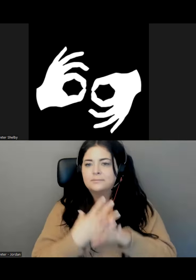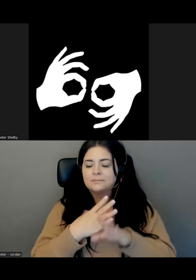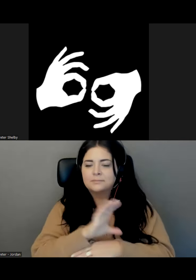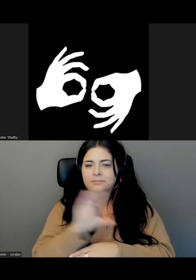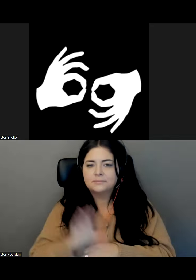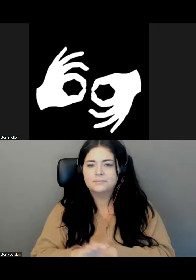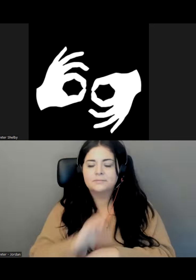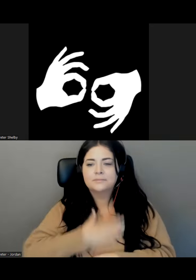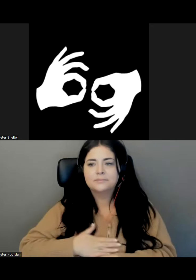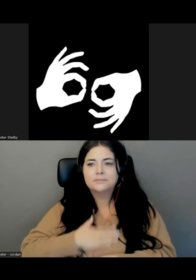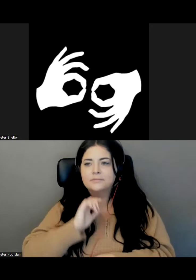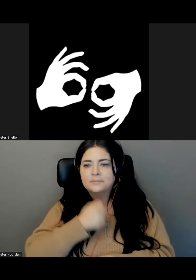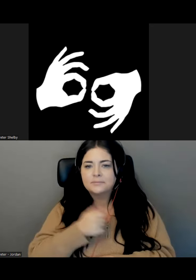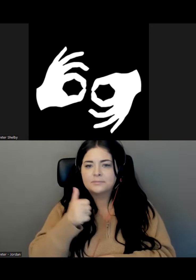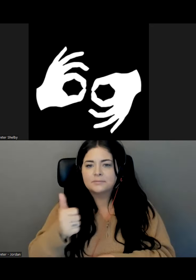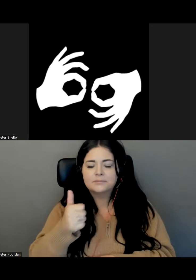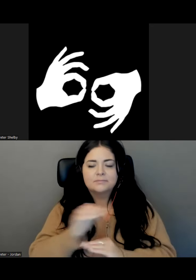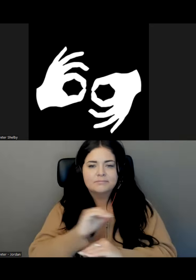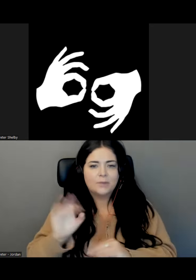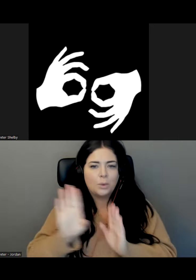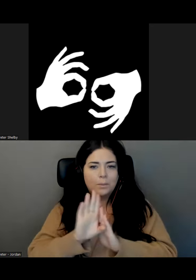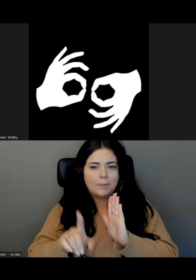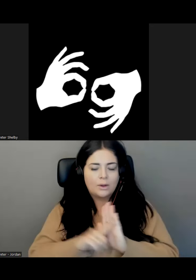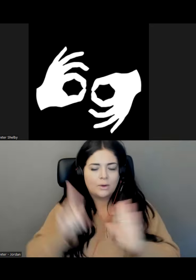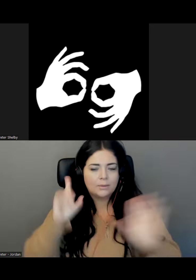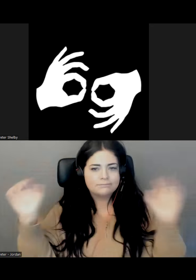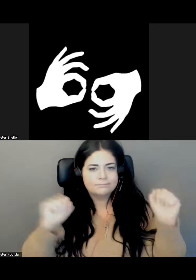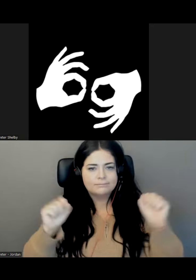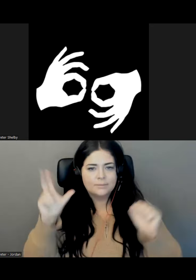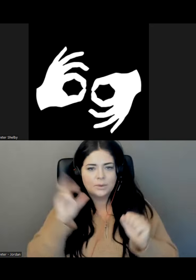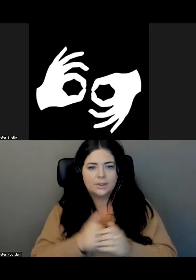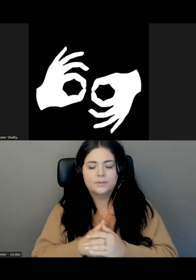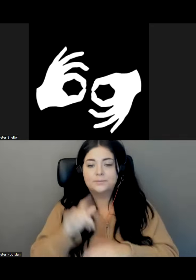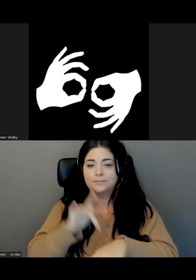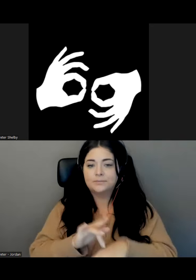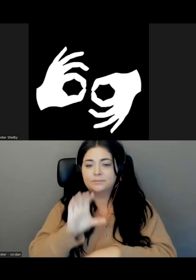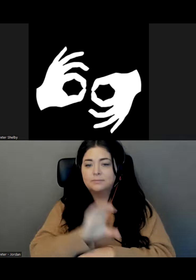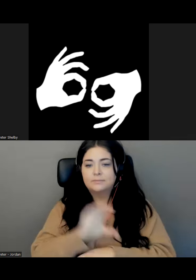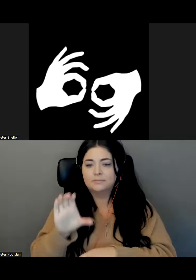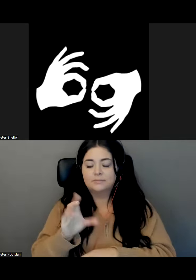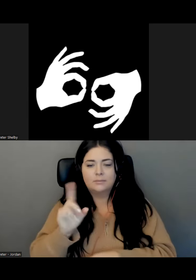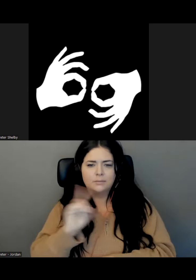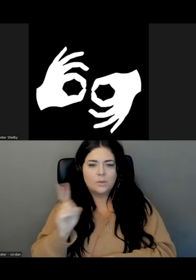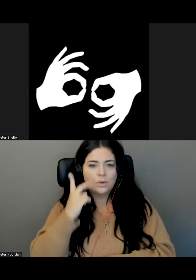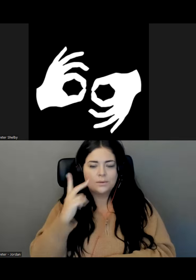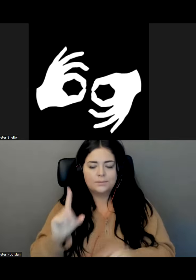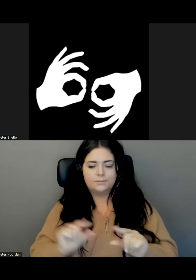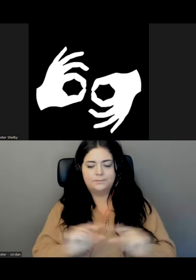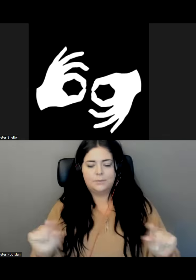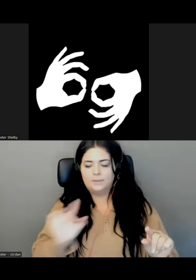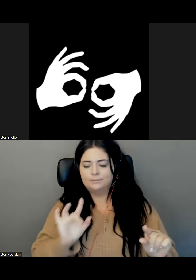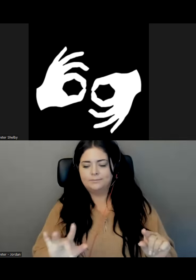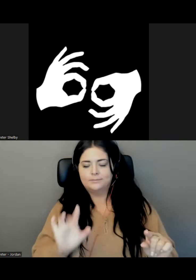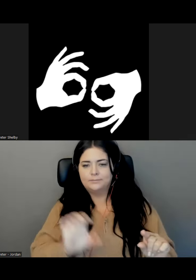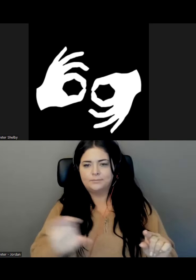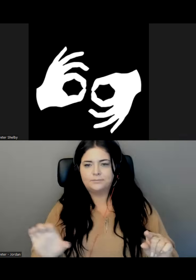Please mute your mic to block out any outside noise. Click the closed captioning button on the bottom of the screen. You can certainly